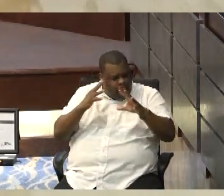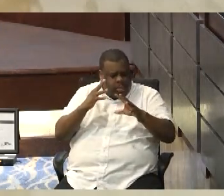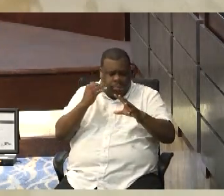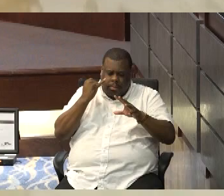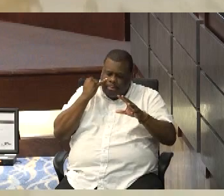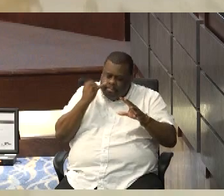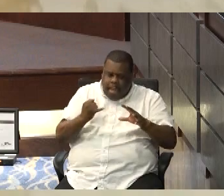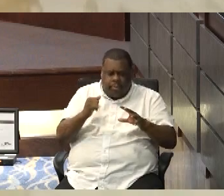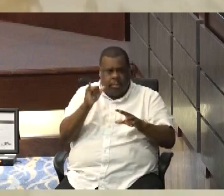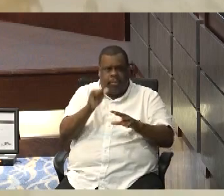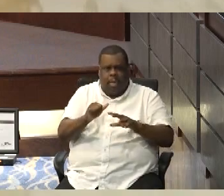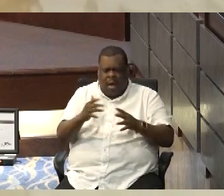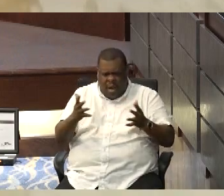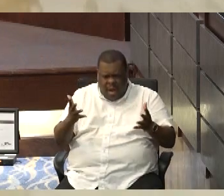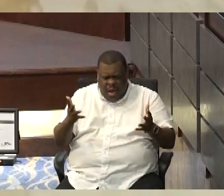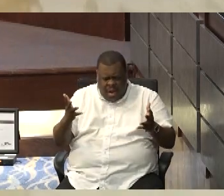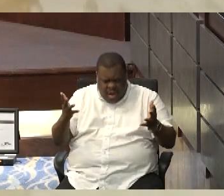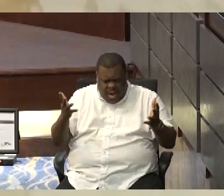house.